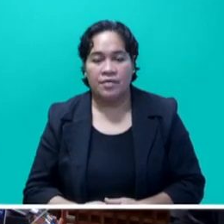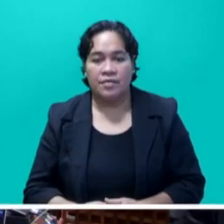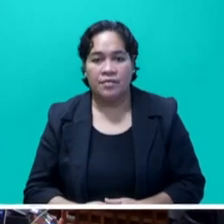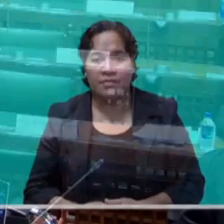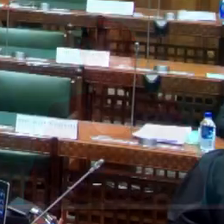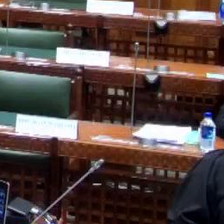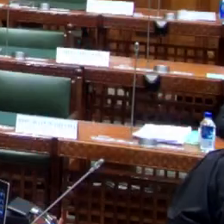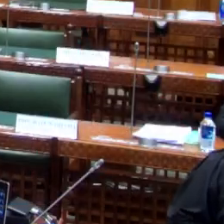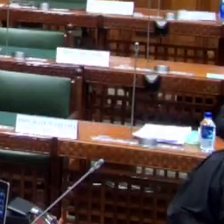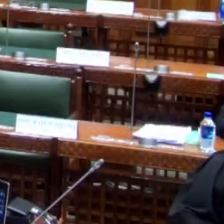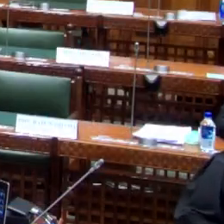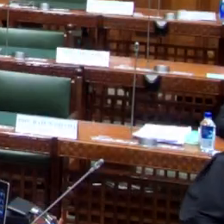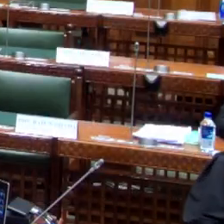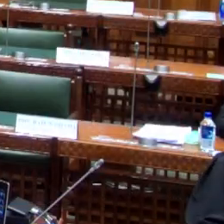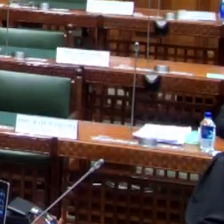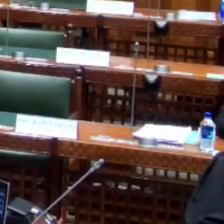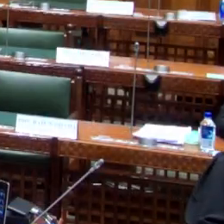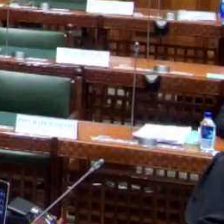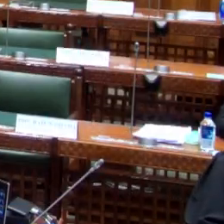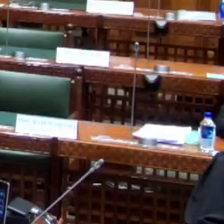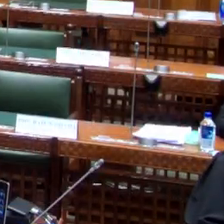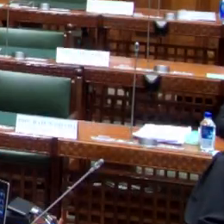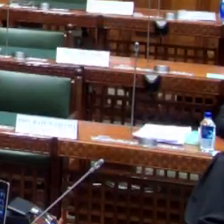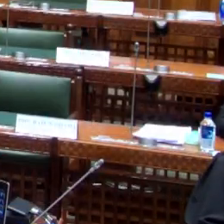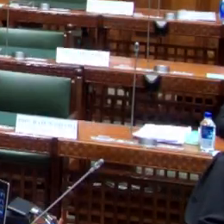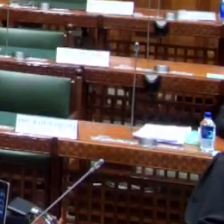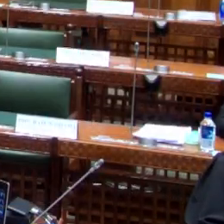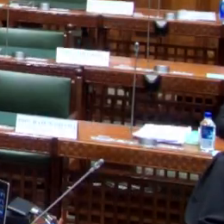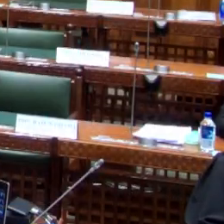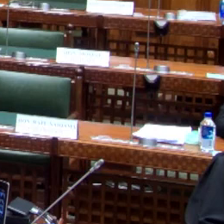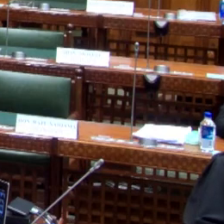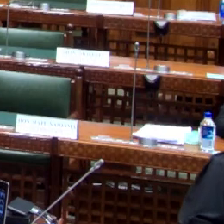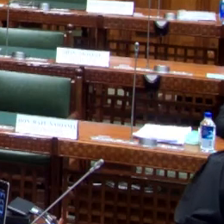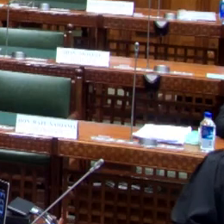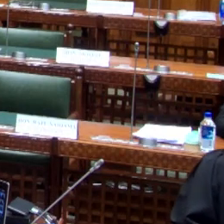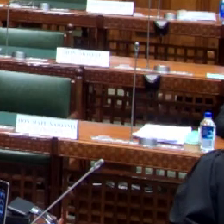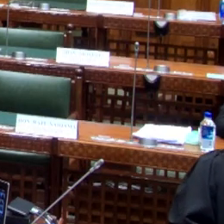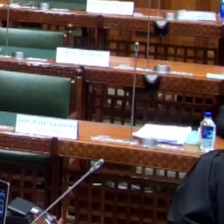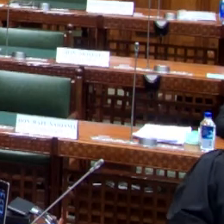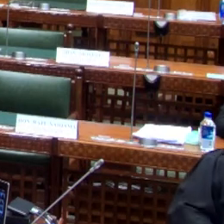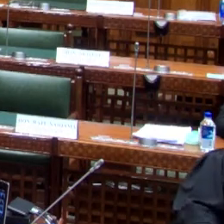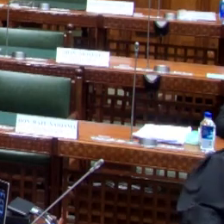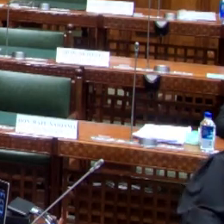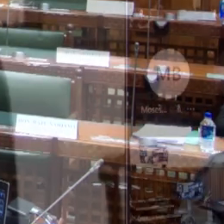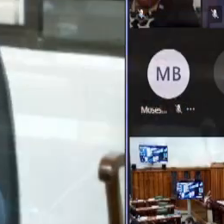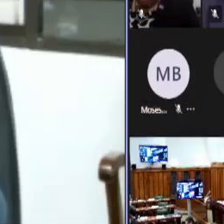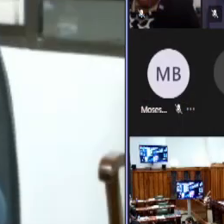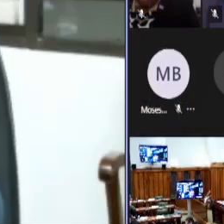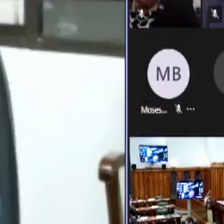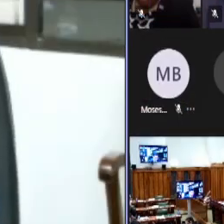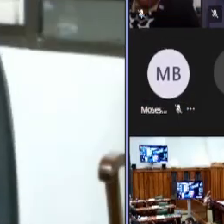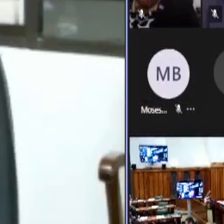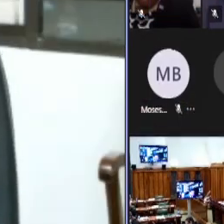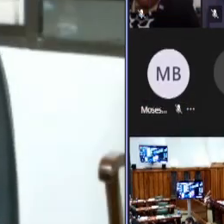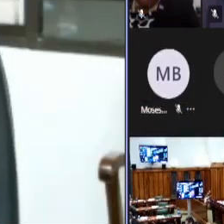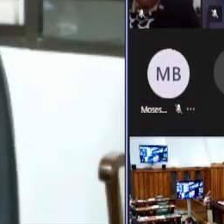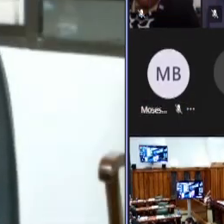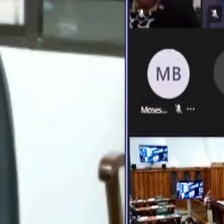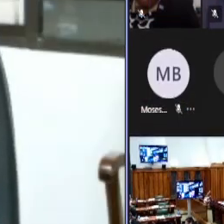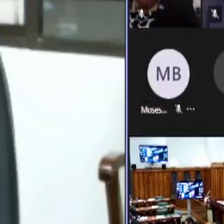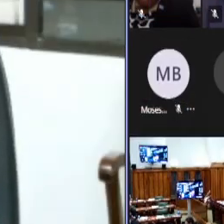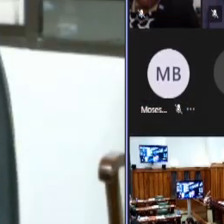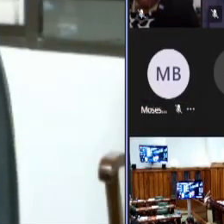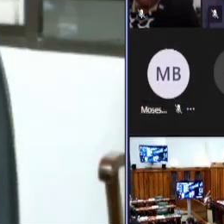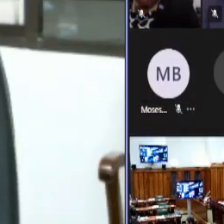Thank you, Mr. Speaker, sir. Mr. Speaker, sir, I'll be very brief. It would appear that most of the people who commented was on the Financial